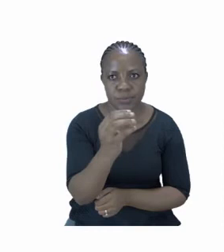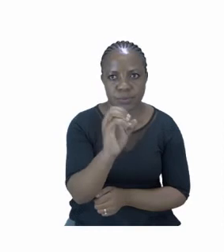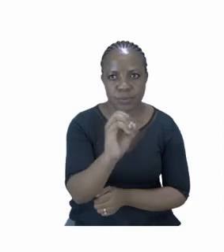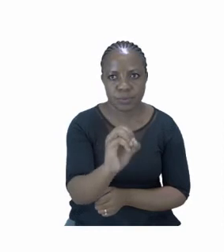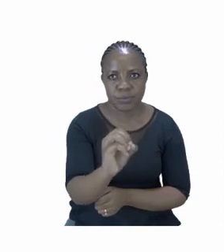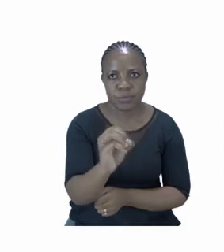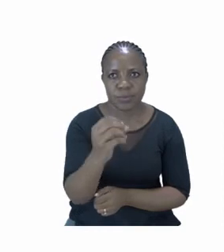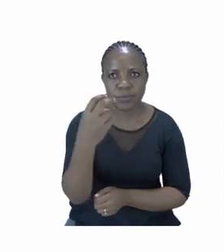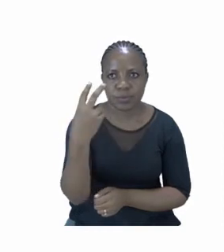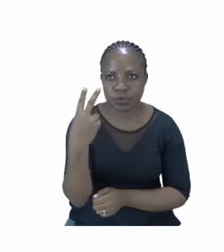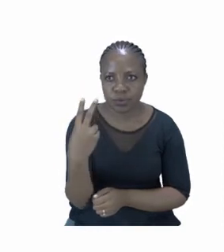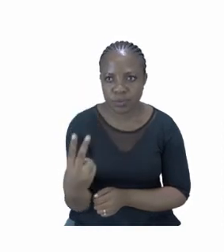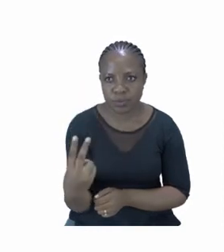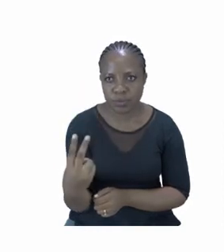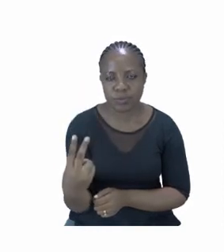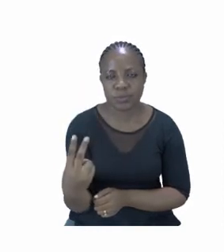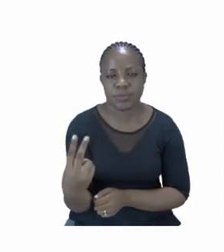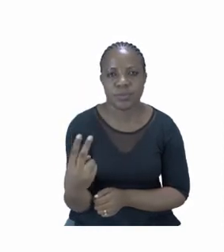Two.